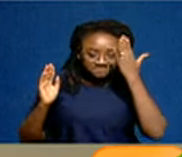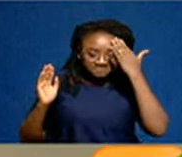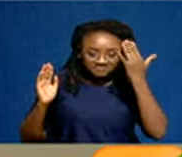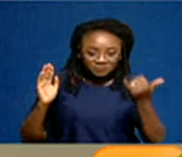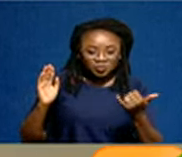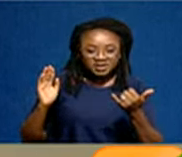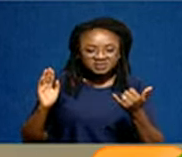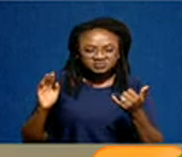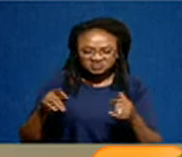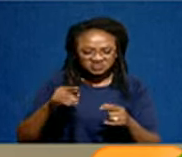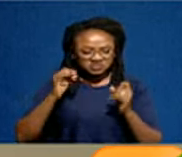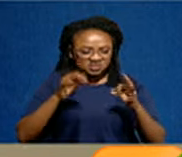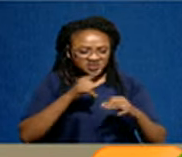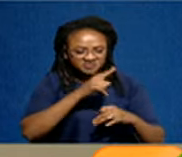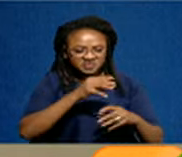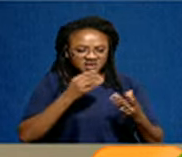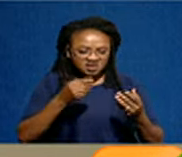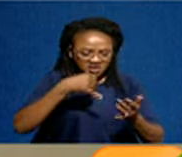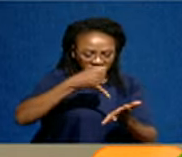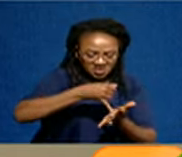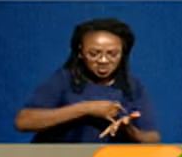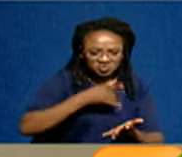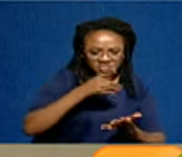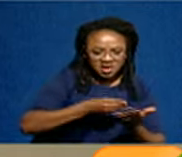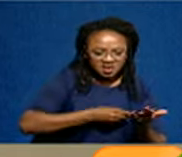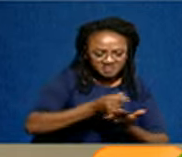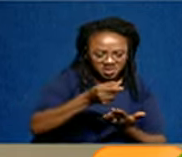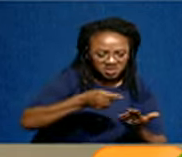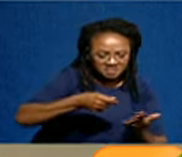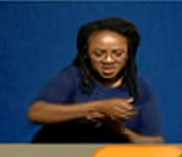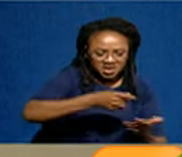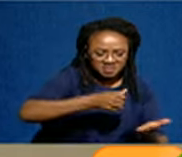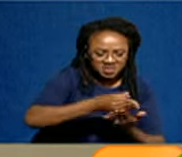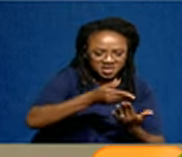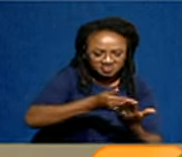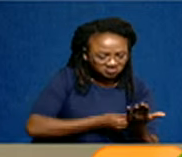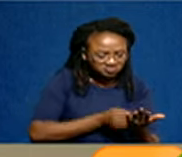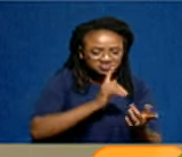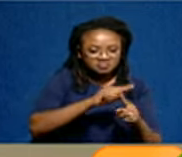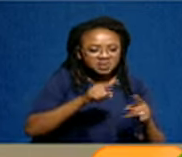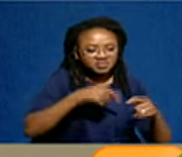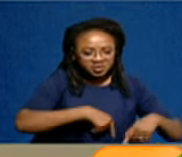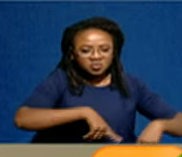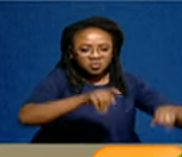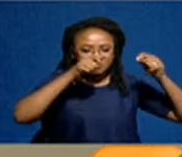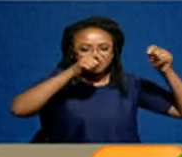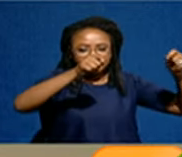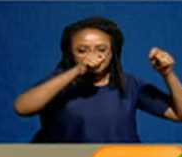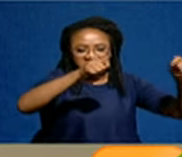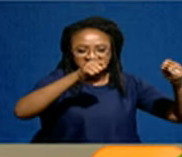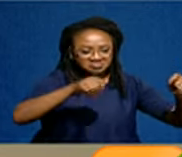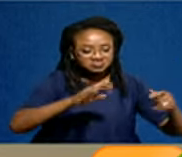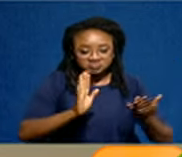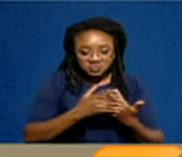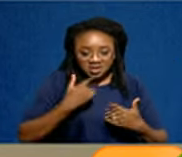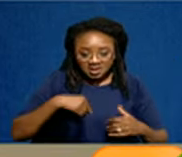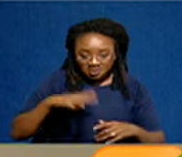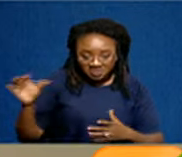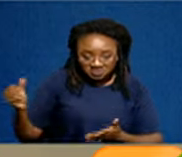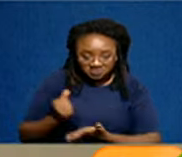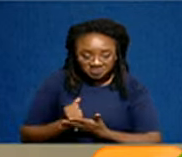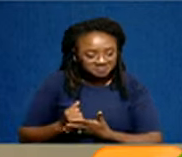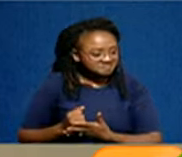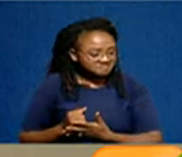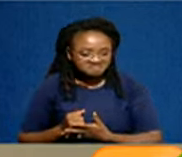fact that they continue being on the payroll, they are working on the street, does not give the county any room to hire. But now once we